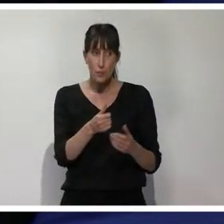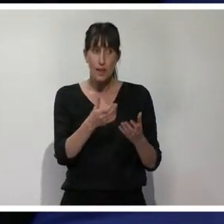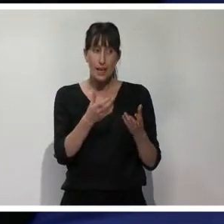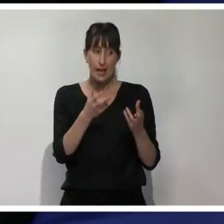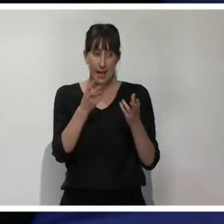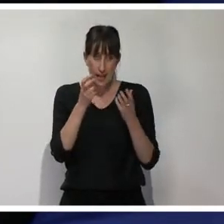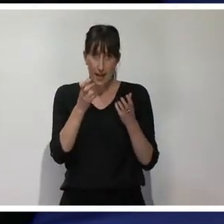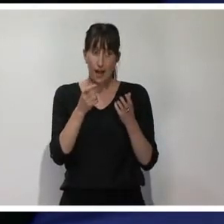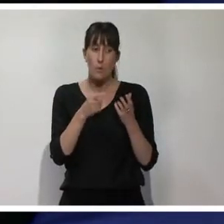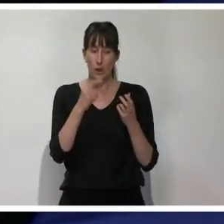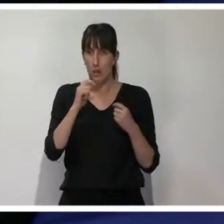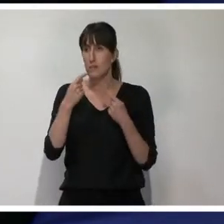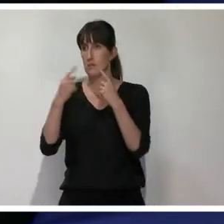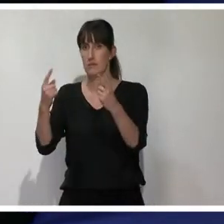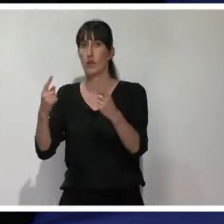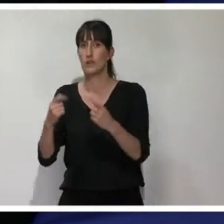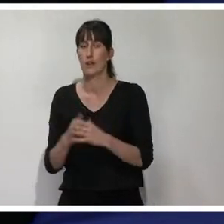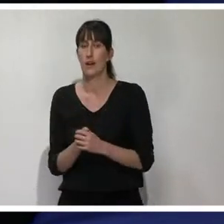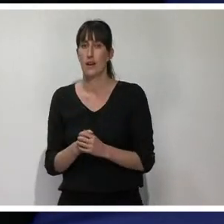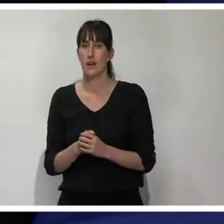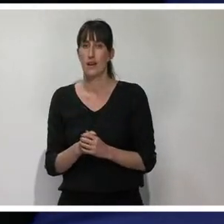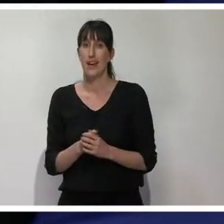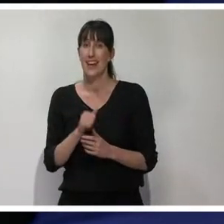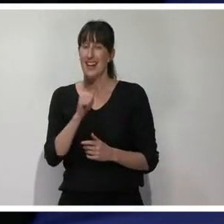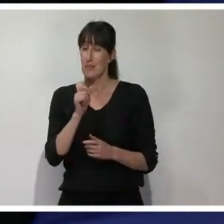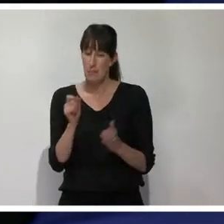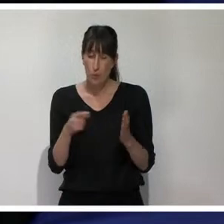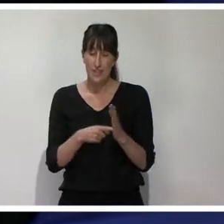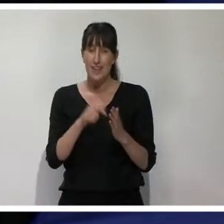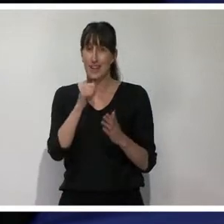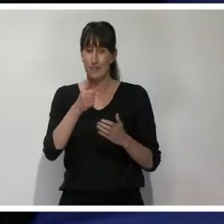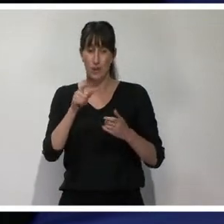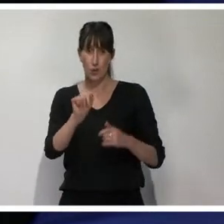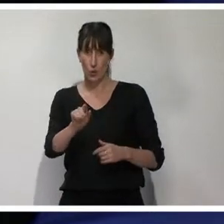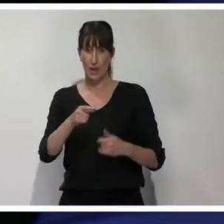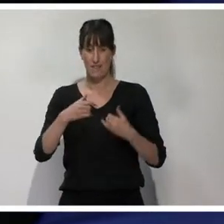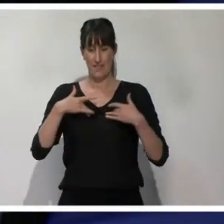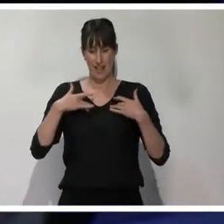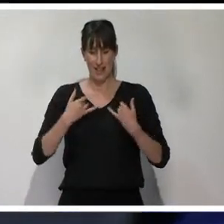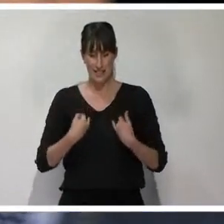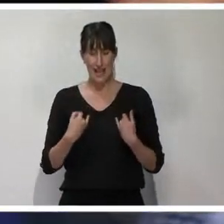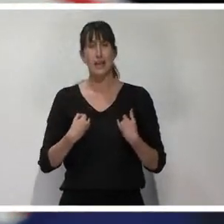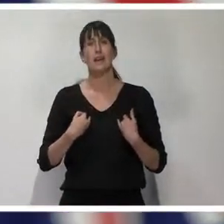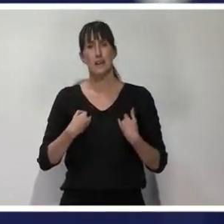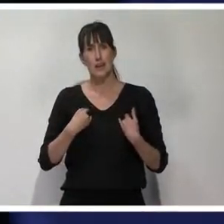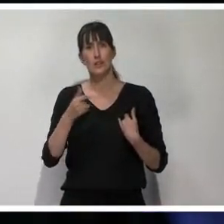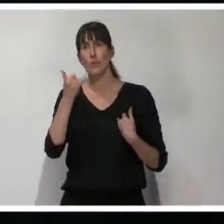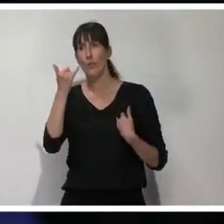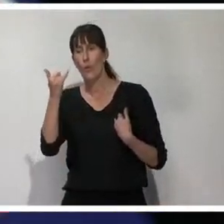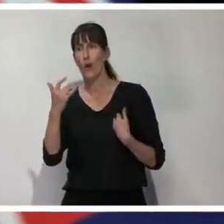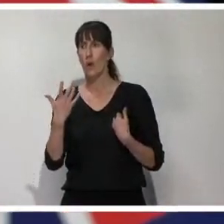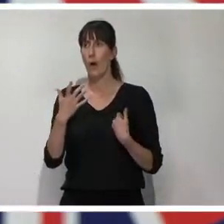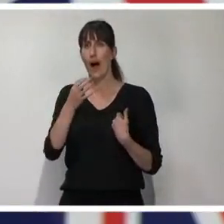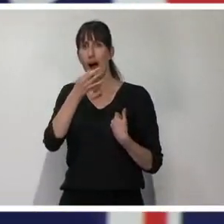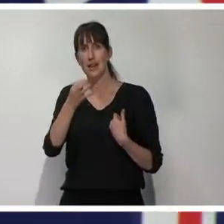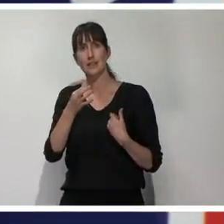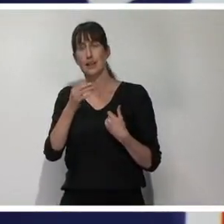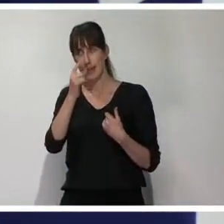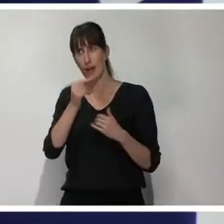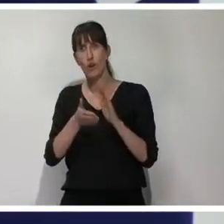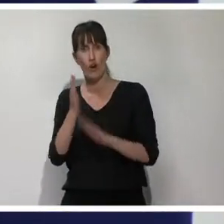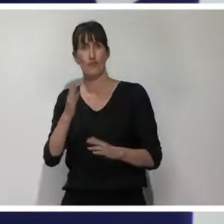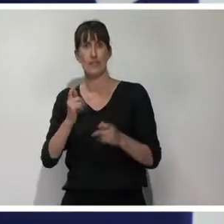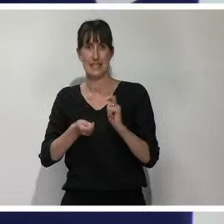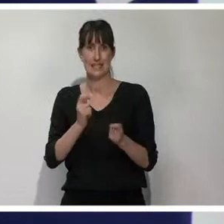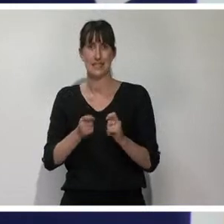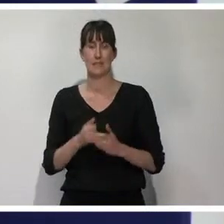thing here is if people have got symptoms, they should seek a test. And equally at the same time, another reason why we've got